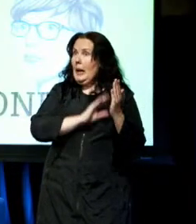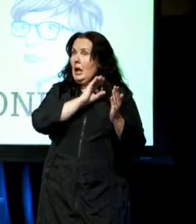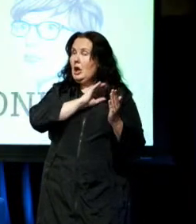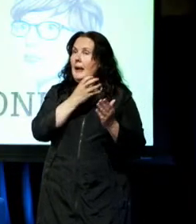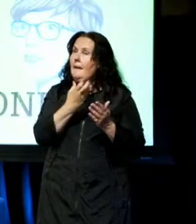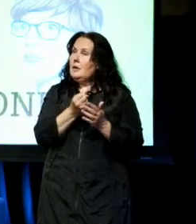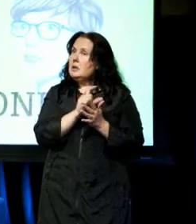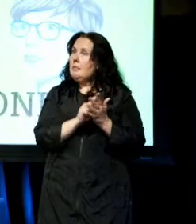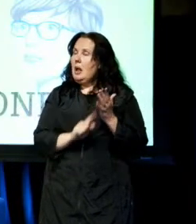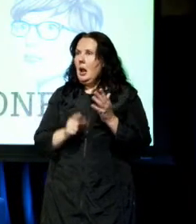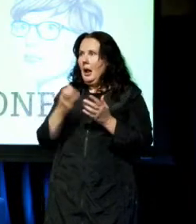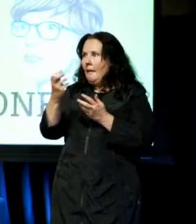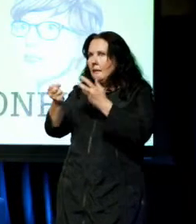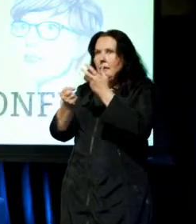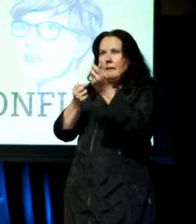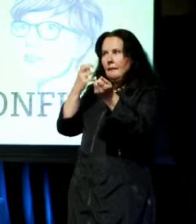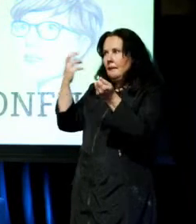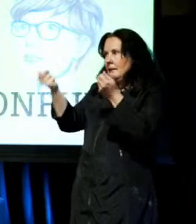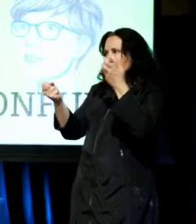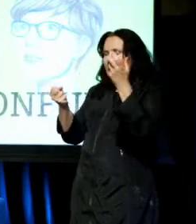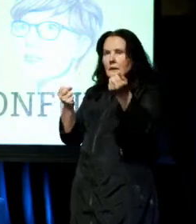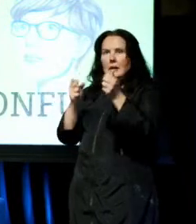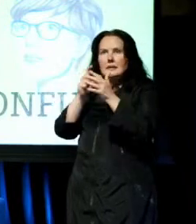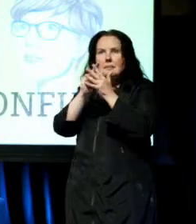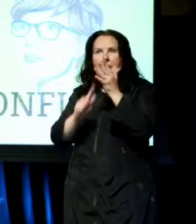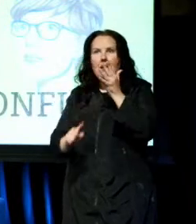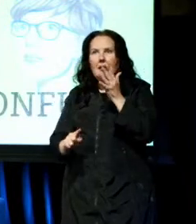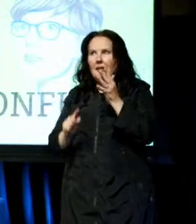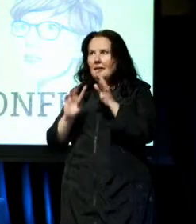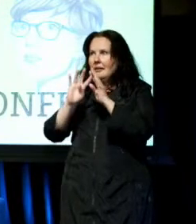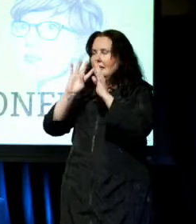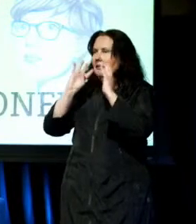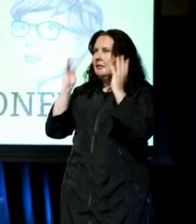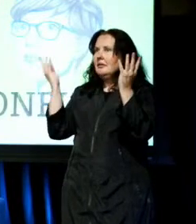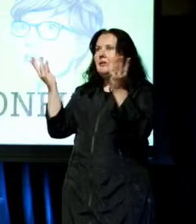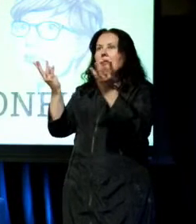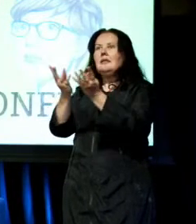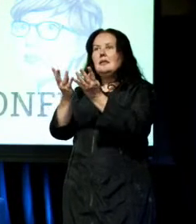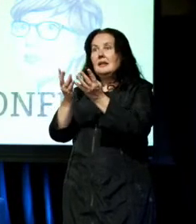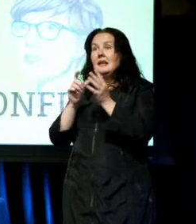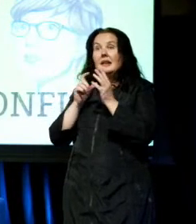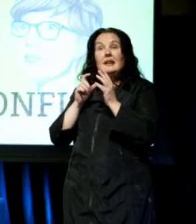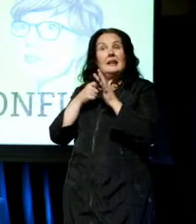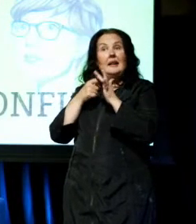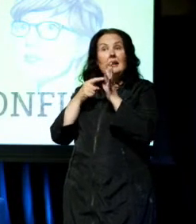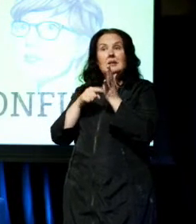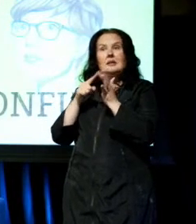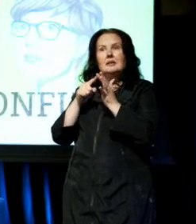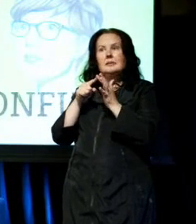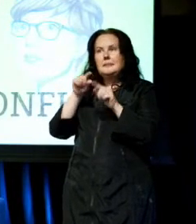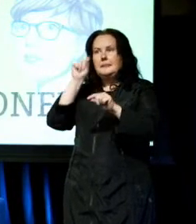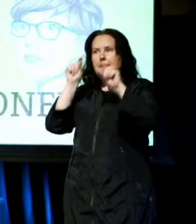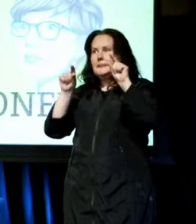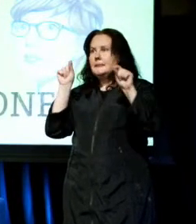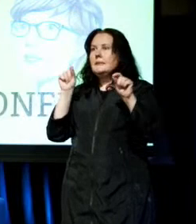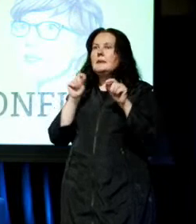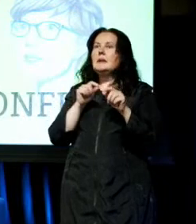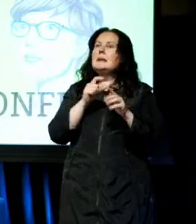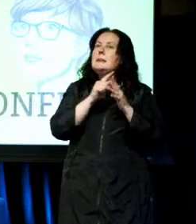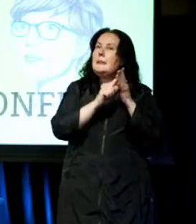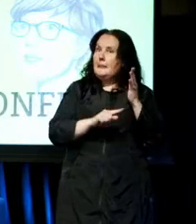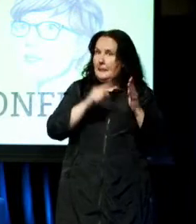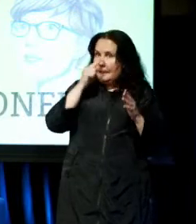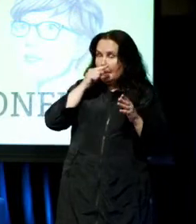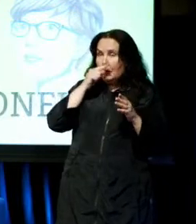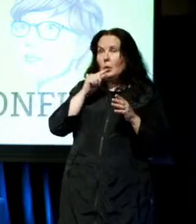you are literally surrounded by disabled people. And, you know, the Kates even cast disabled people for the very few non-disabled roles that were